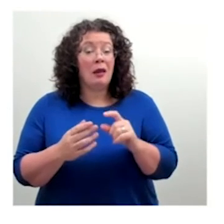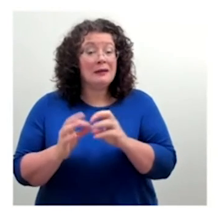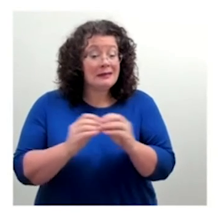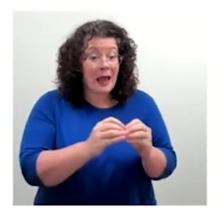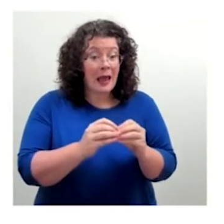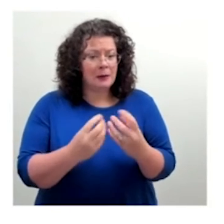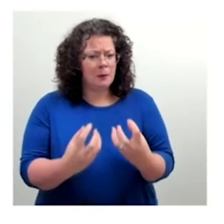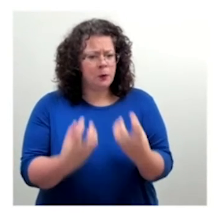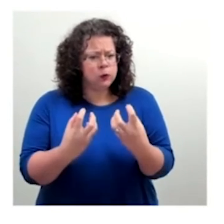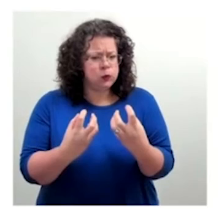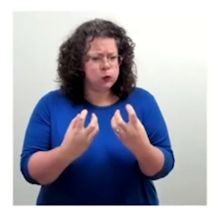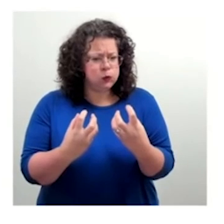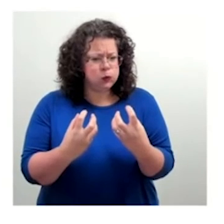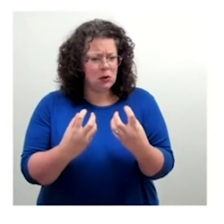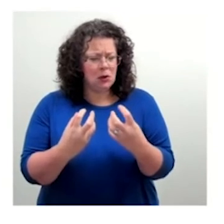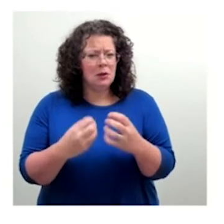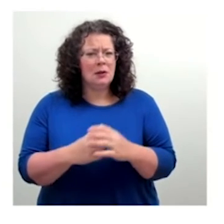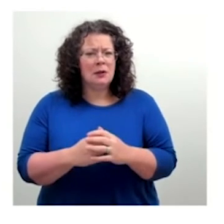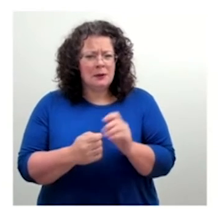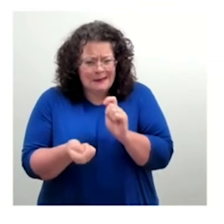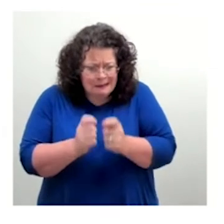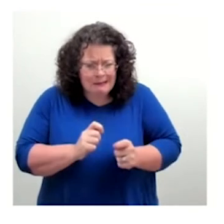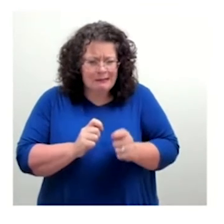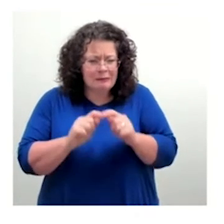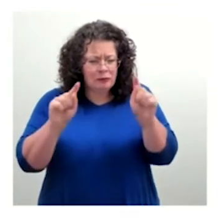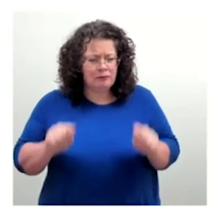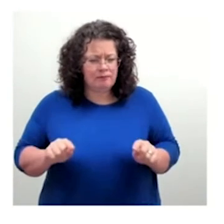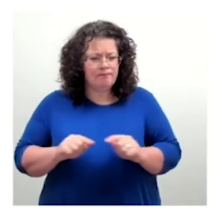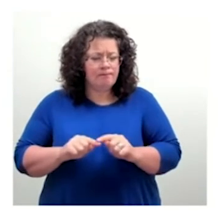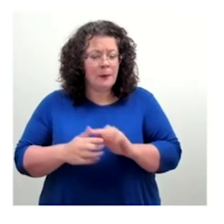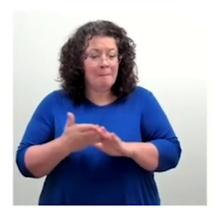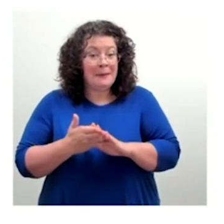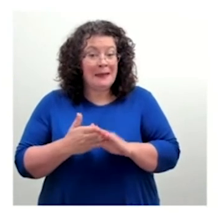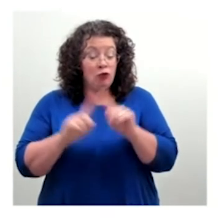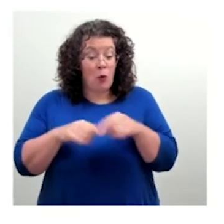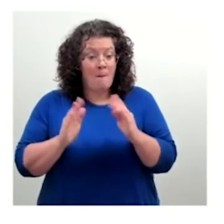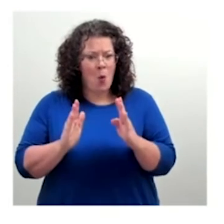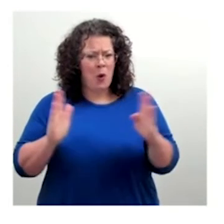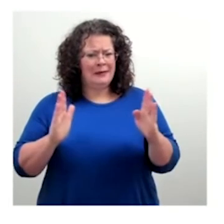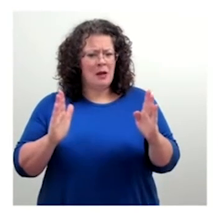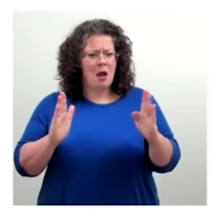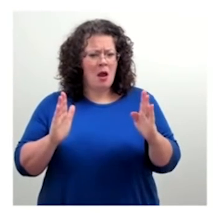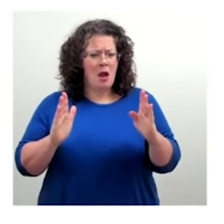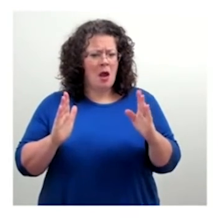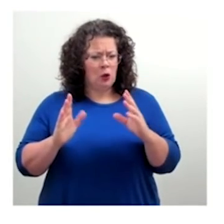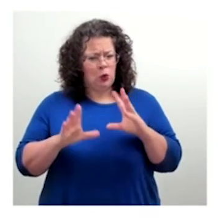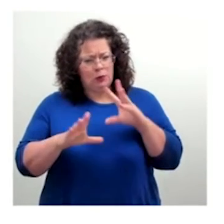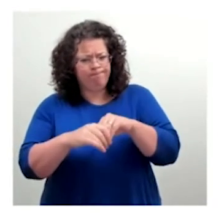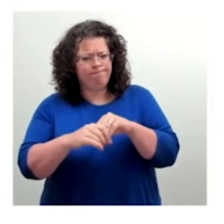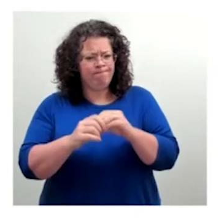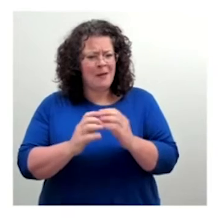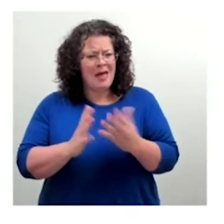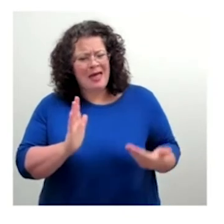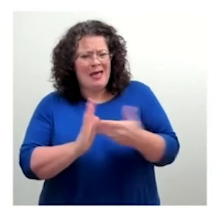text. So with these slight modifications, I have been able to get it now from a sort of fail or borderline to a really clear pass